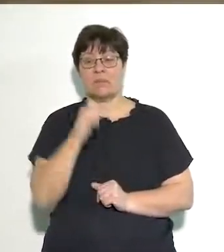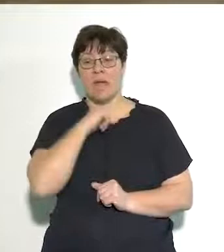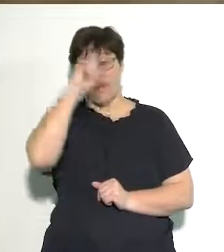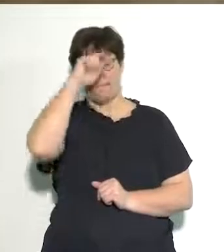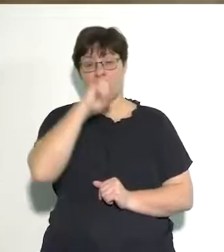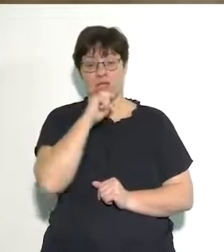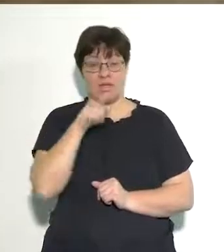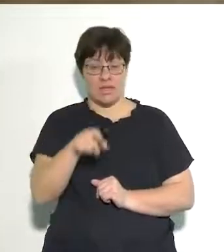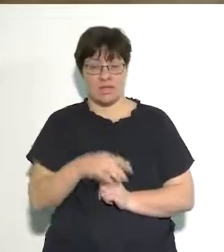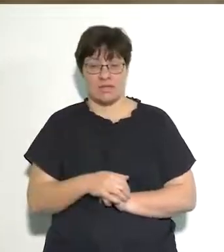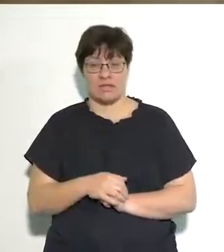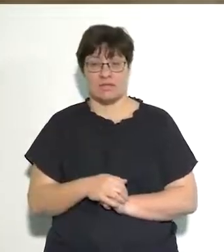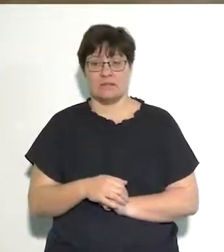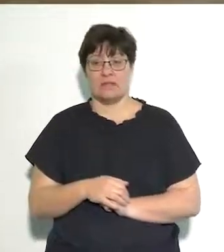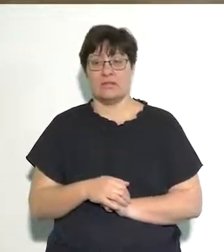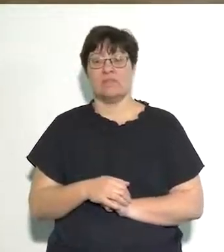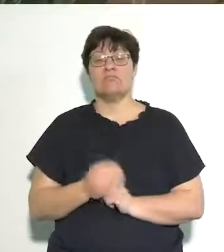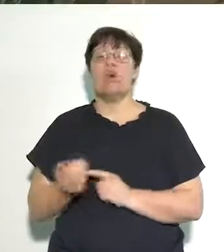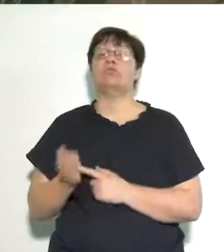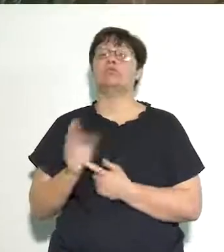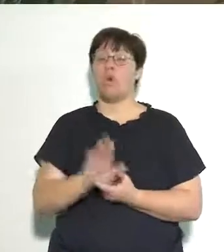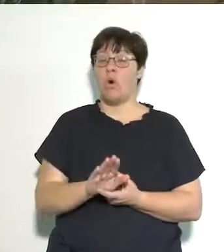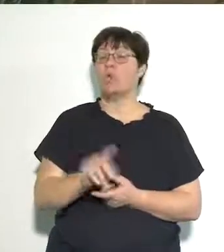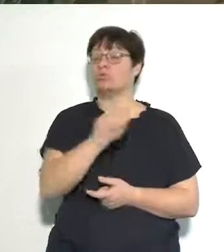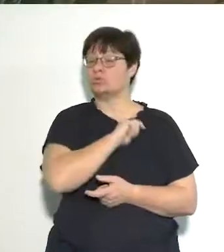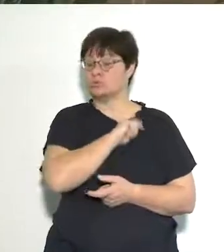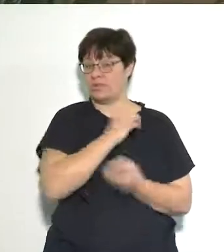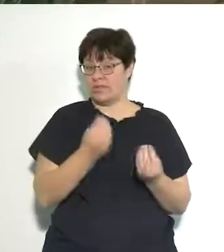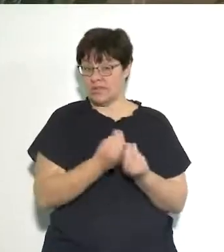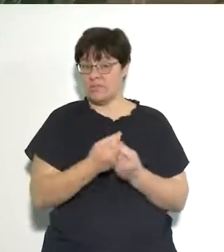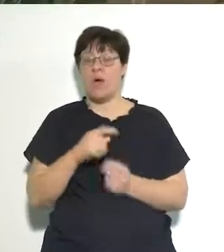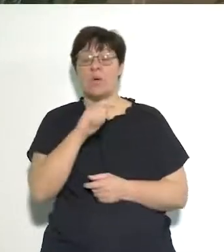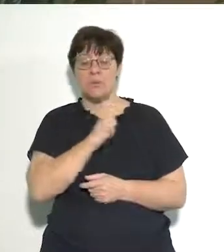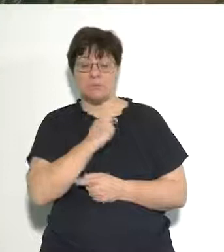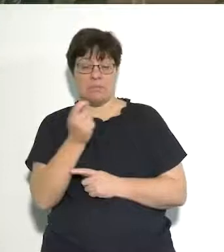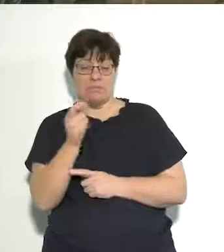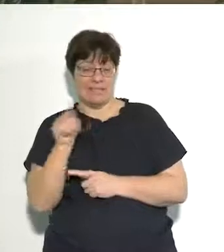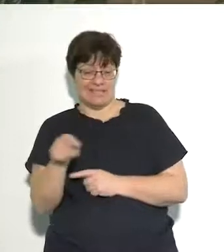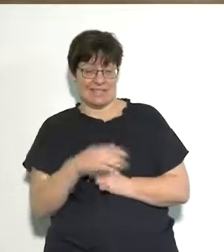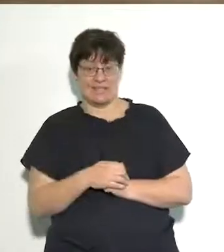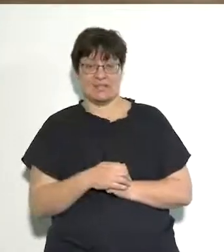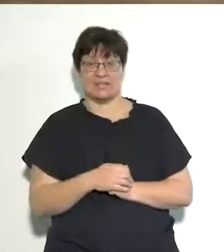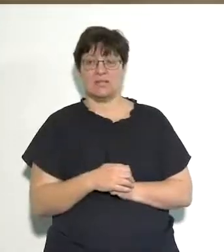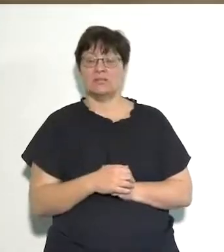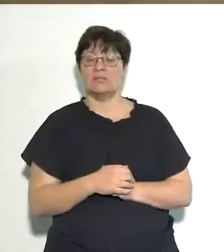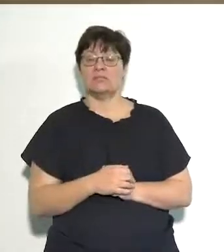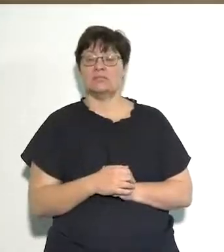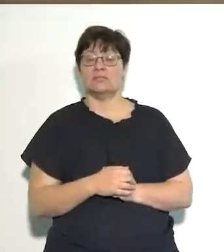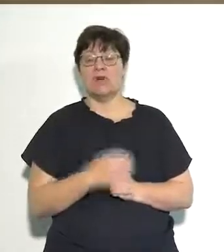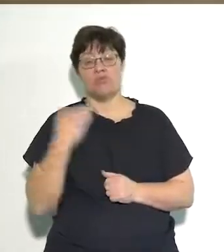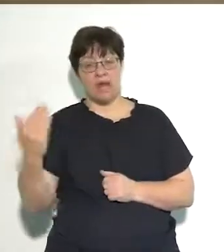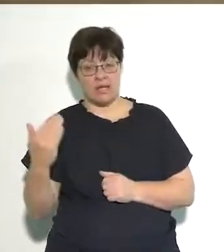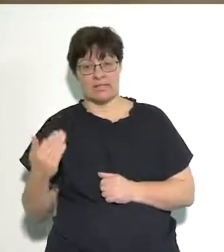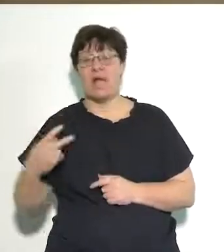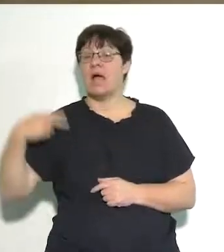picture where they can actually show you the real objects, and I'll be using beans for that. On the top right, we've got